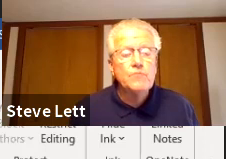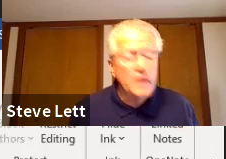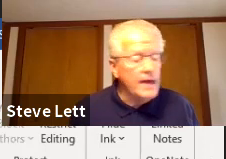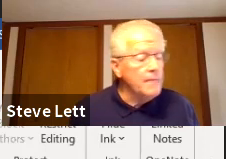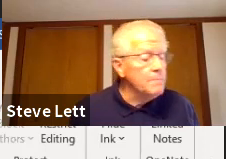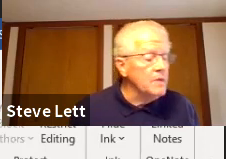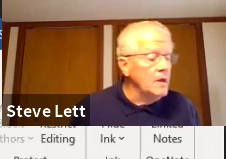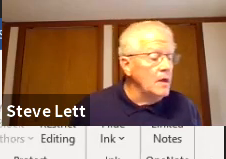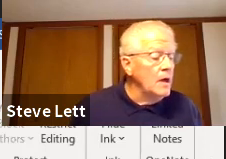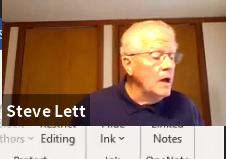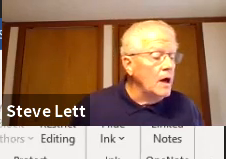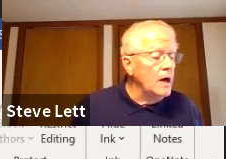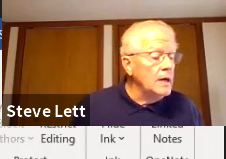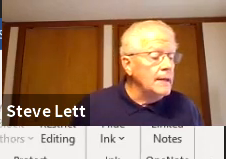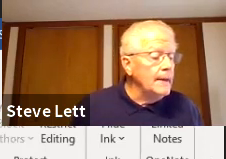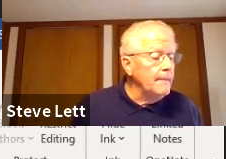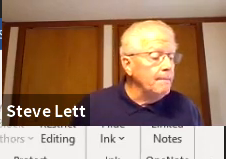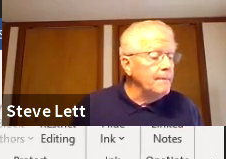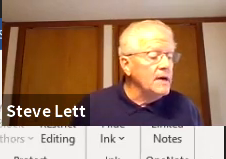Okay.